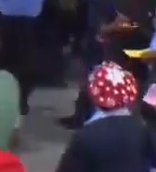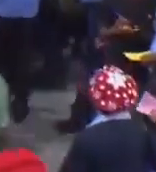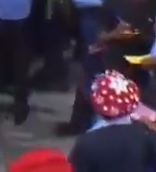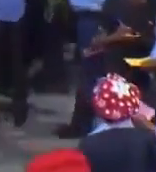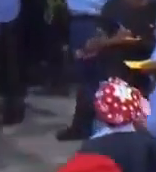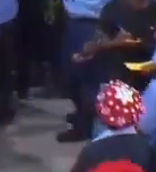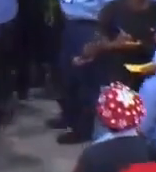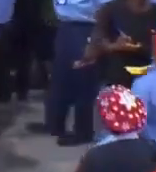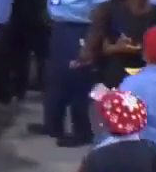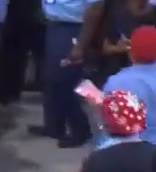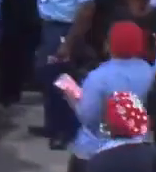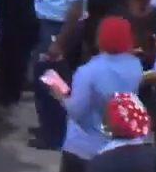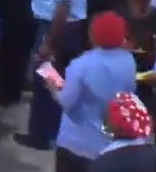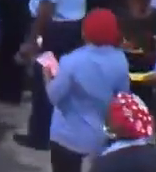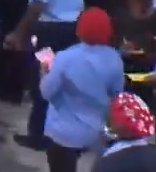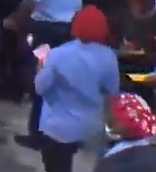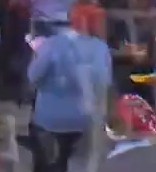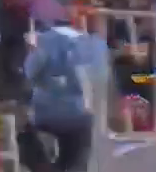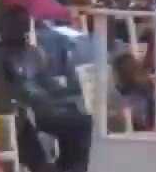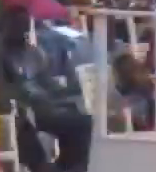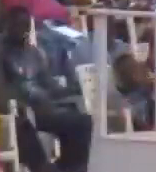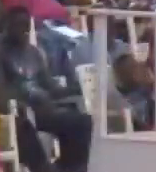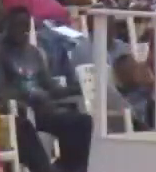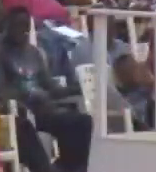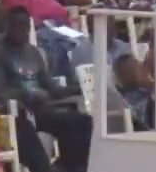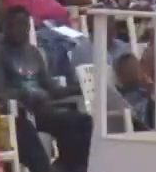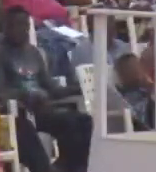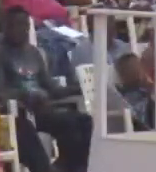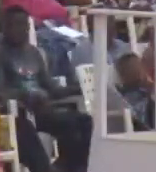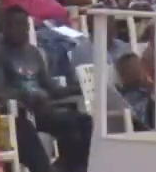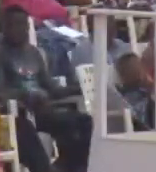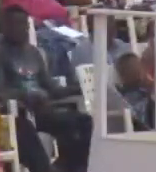Thank you, counselors. God bless you.